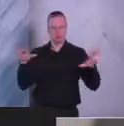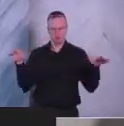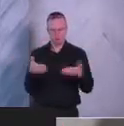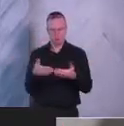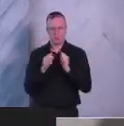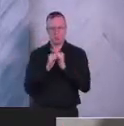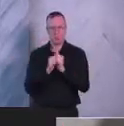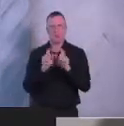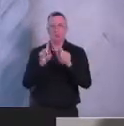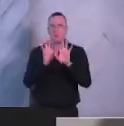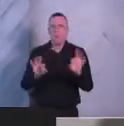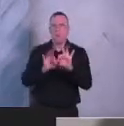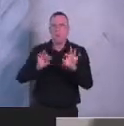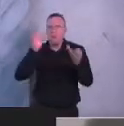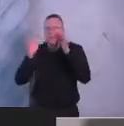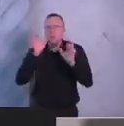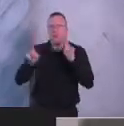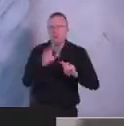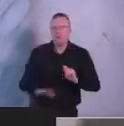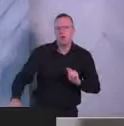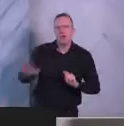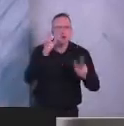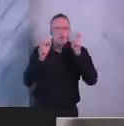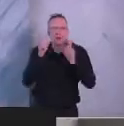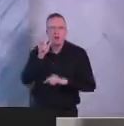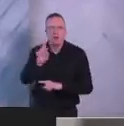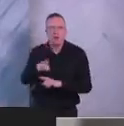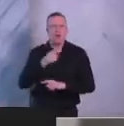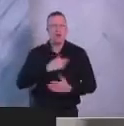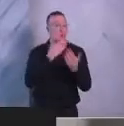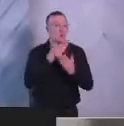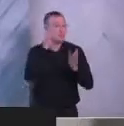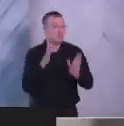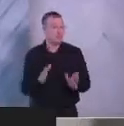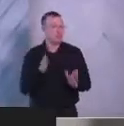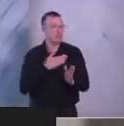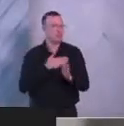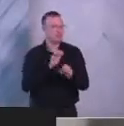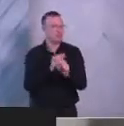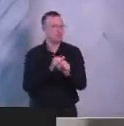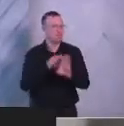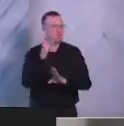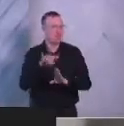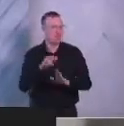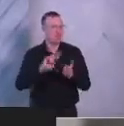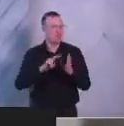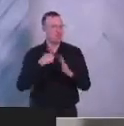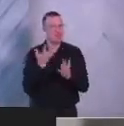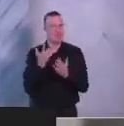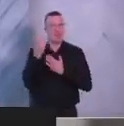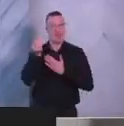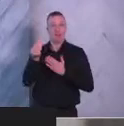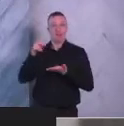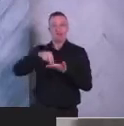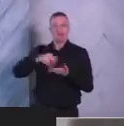down. But we need to listen to people, and I'm a really good listener. That's what I do for a living. So I am out of my realm of experience standing here